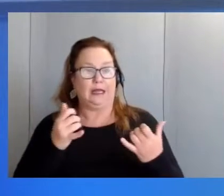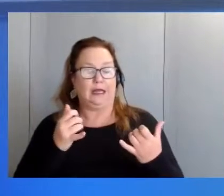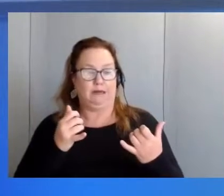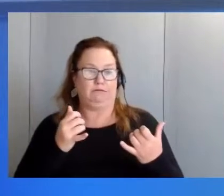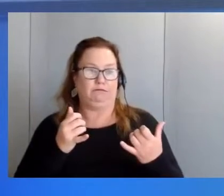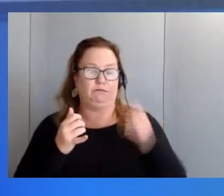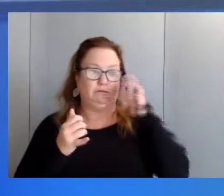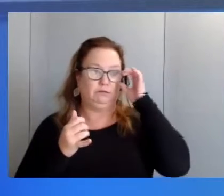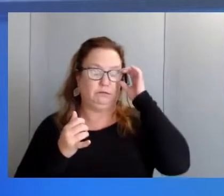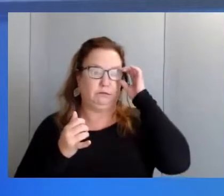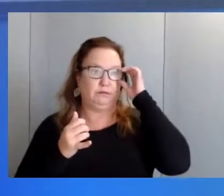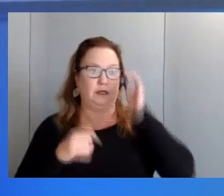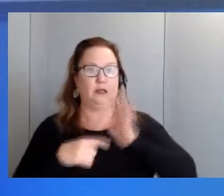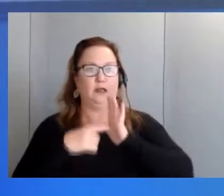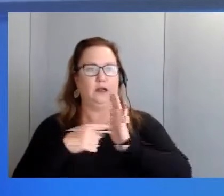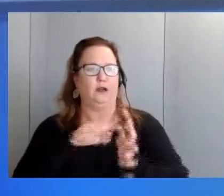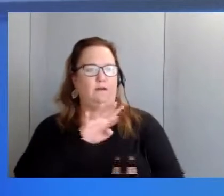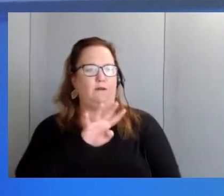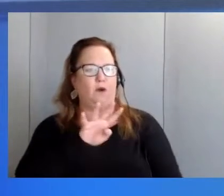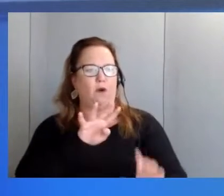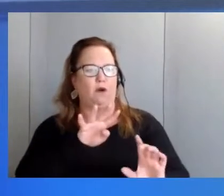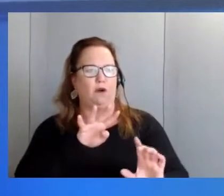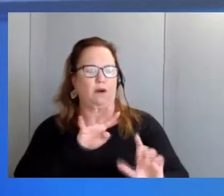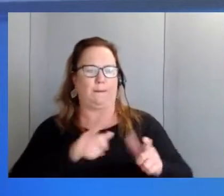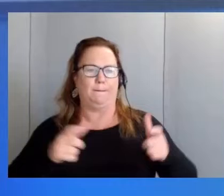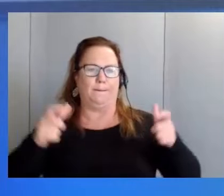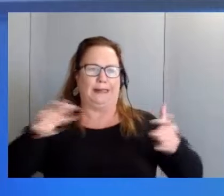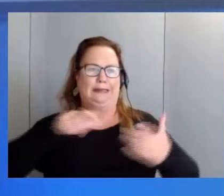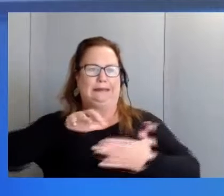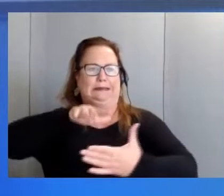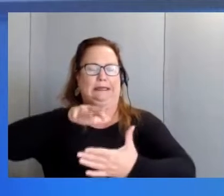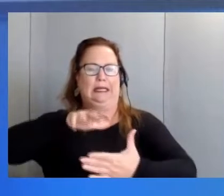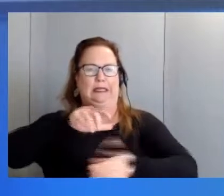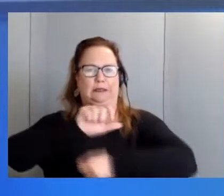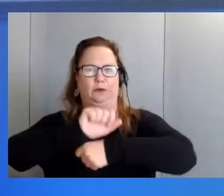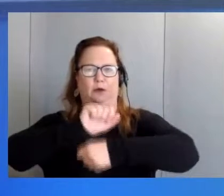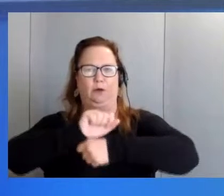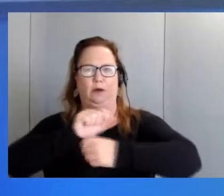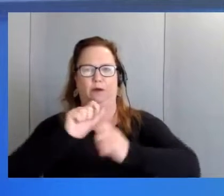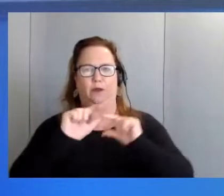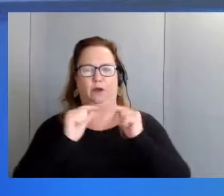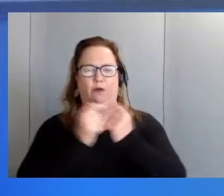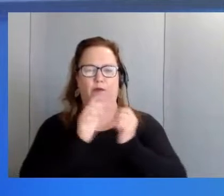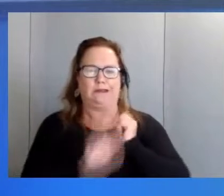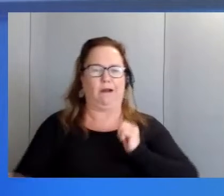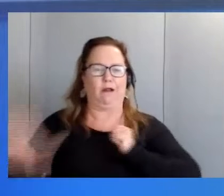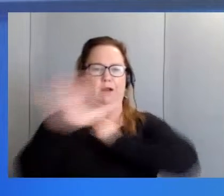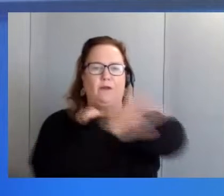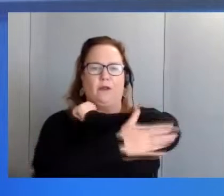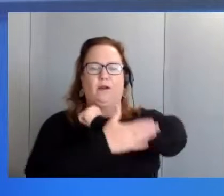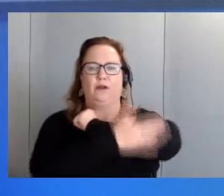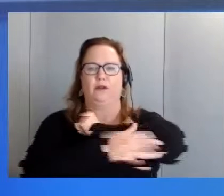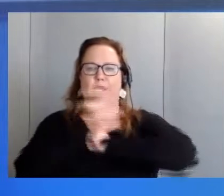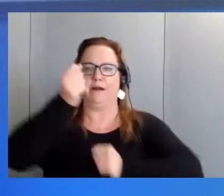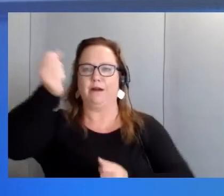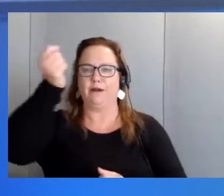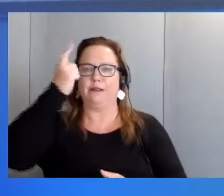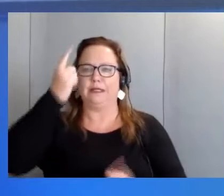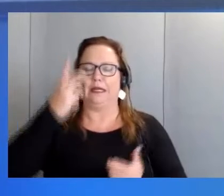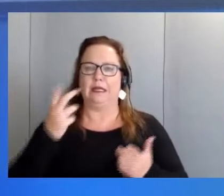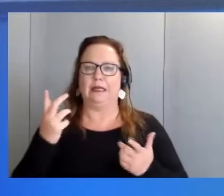in 4 different very large studies where we're working with groups across the country to really understand, we want